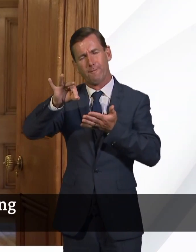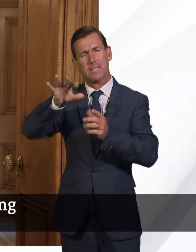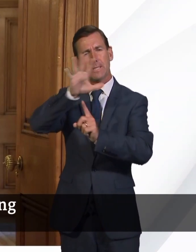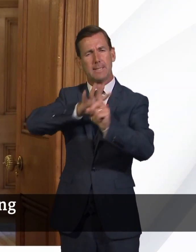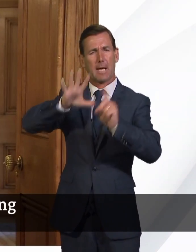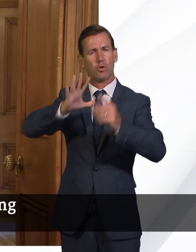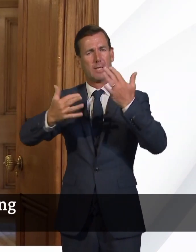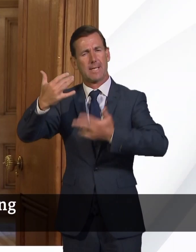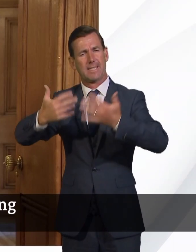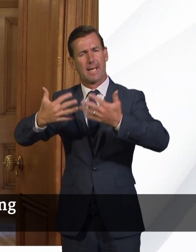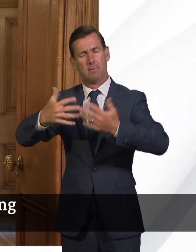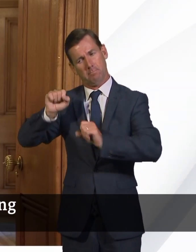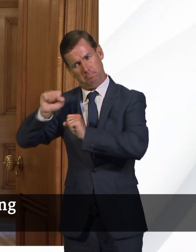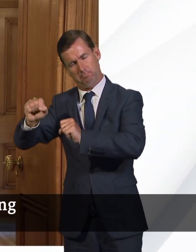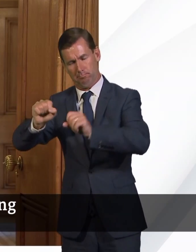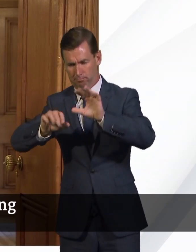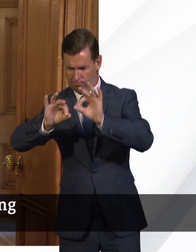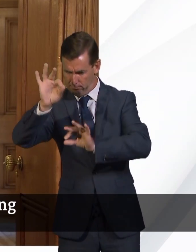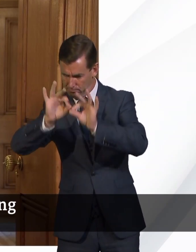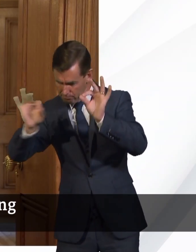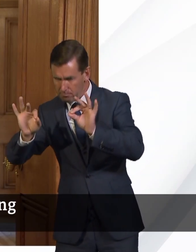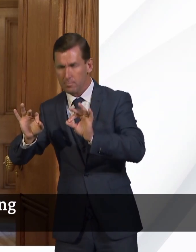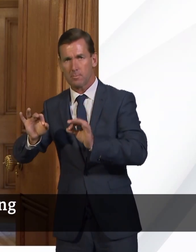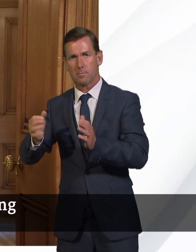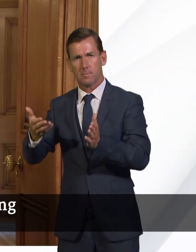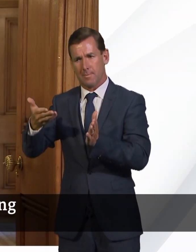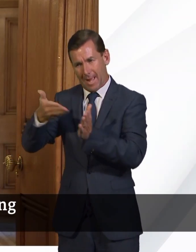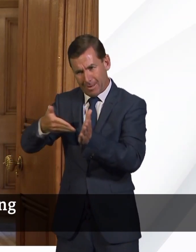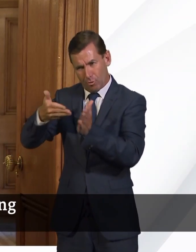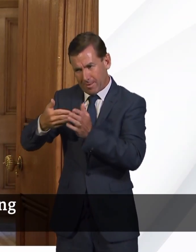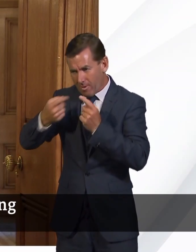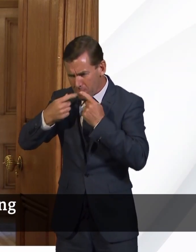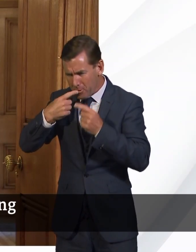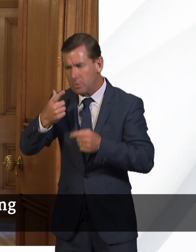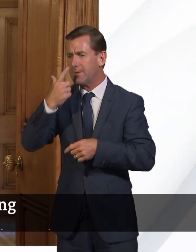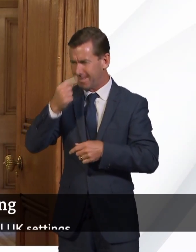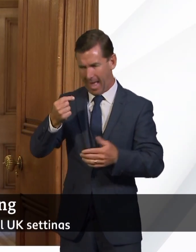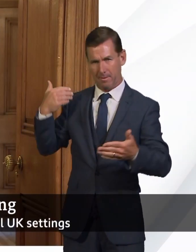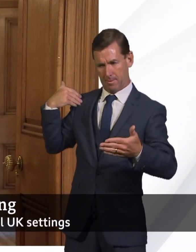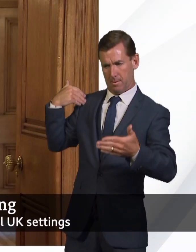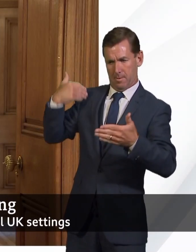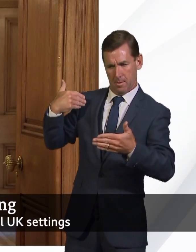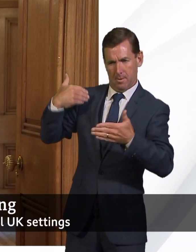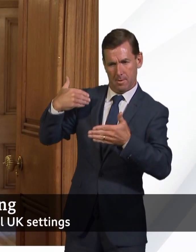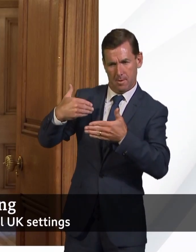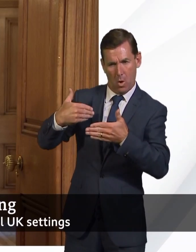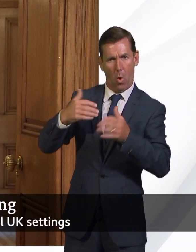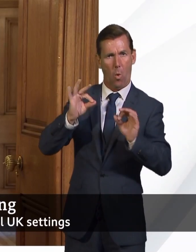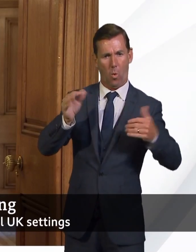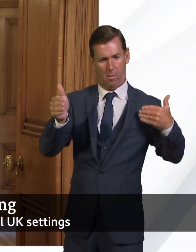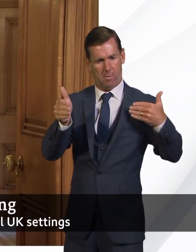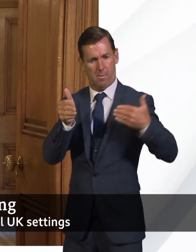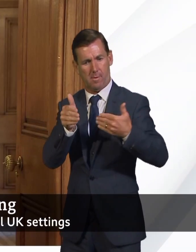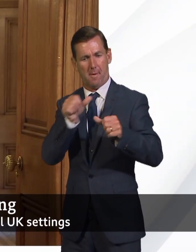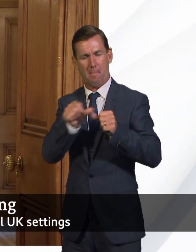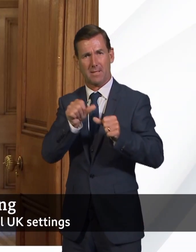survey grows, the measure of R will become more timely. But even in countries that have